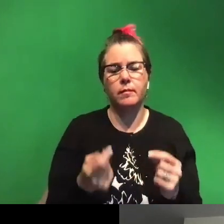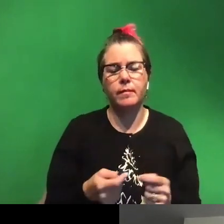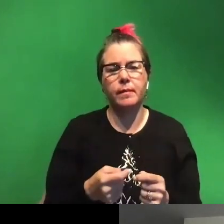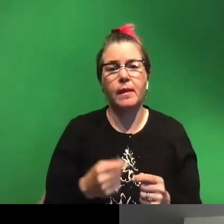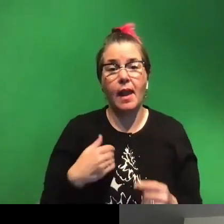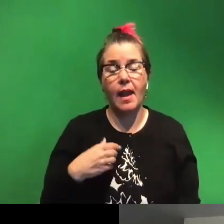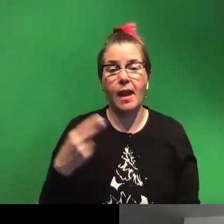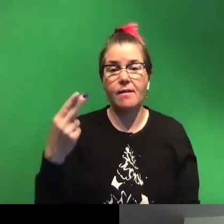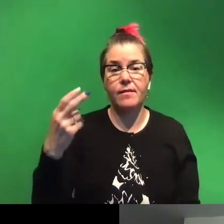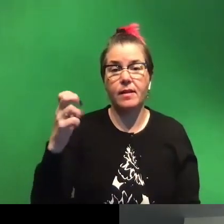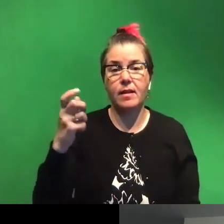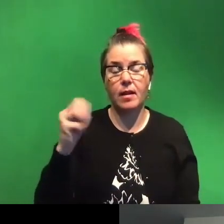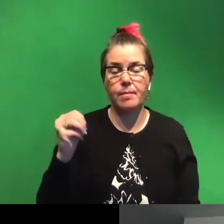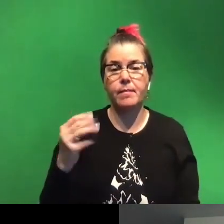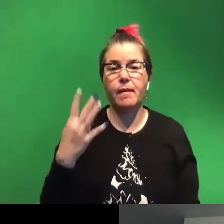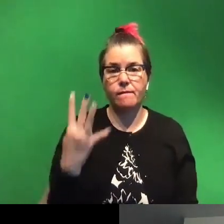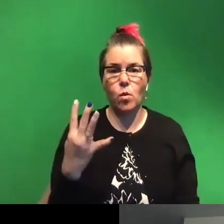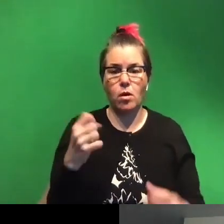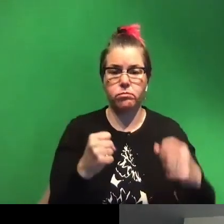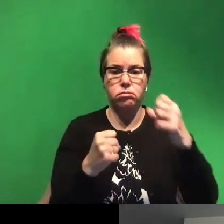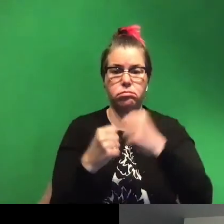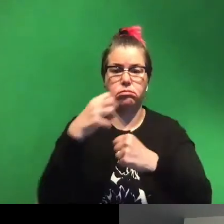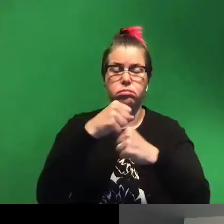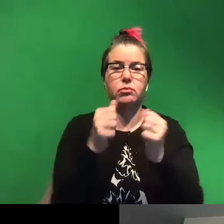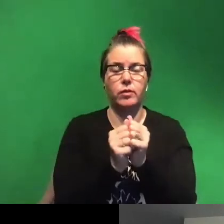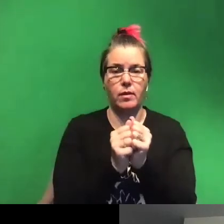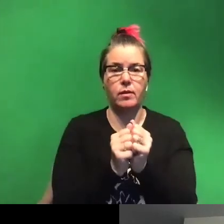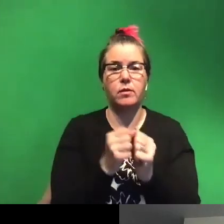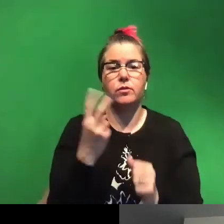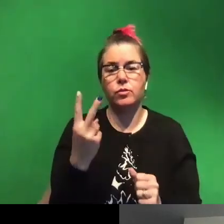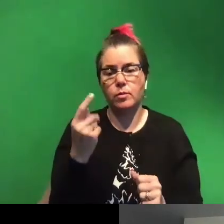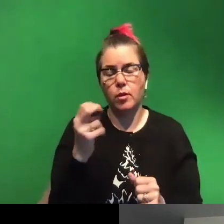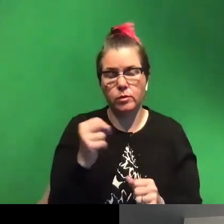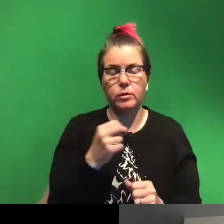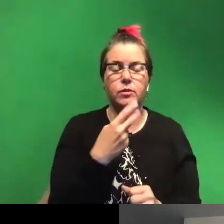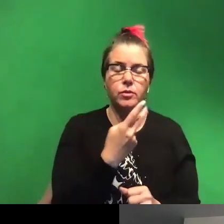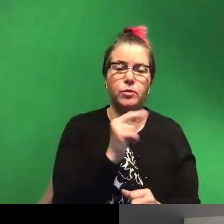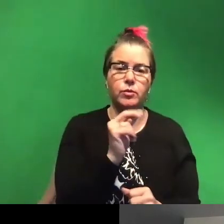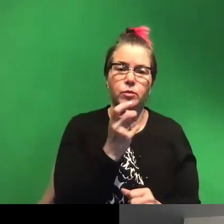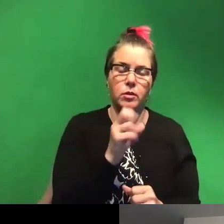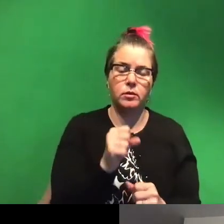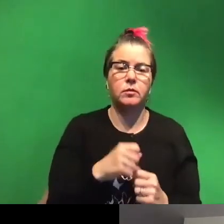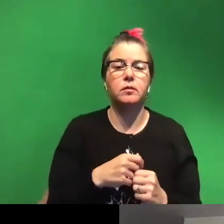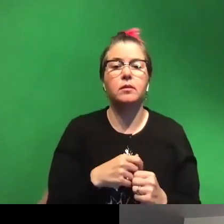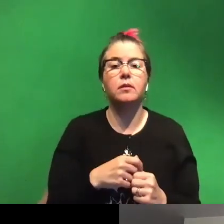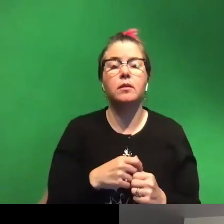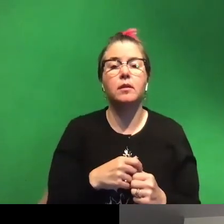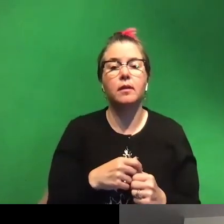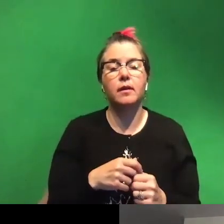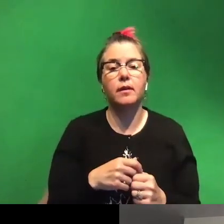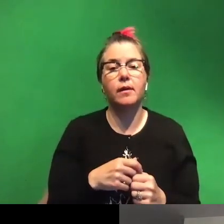helium, which has 4 of this thingy, 2 protons and 2 neutrons. And then